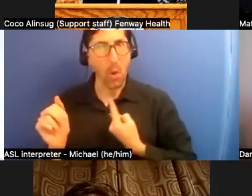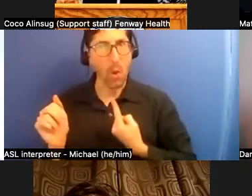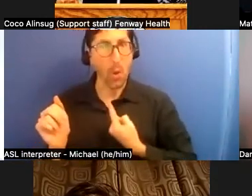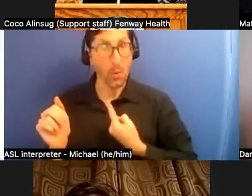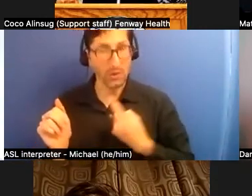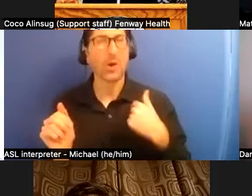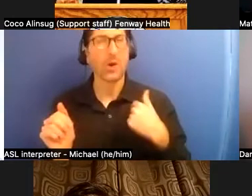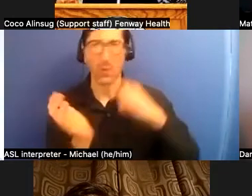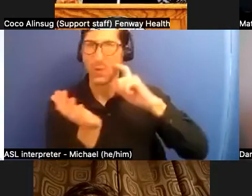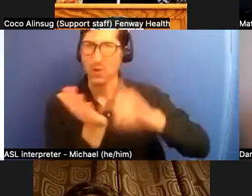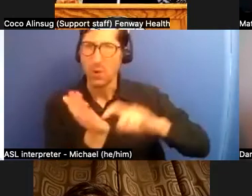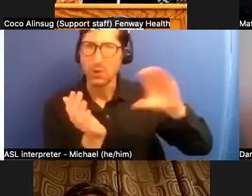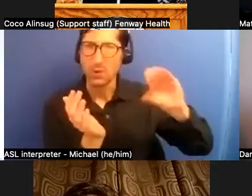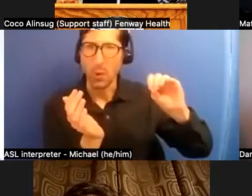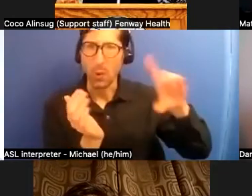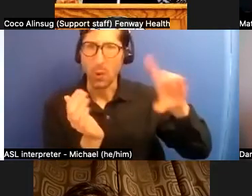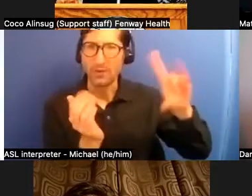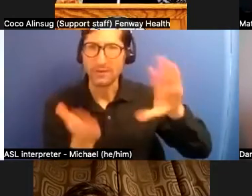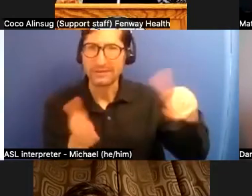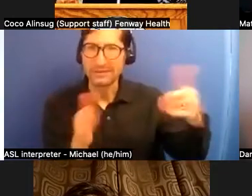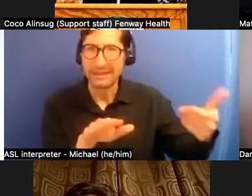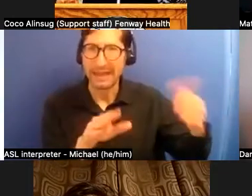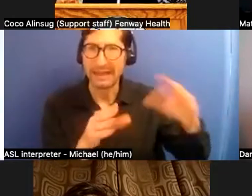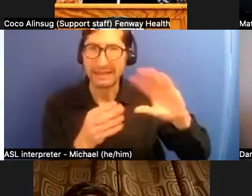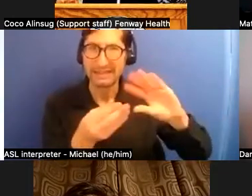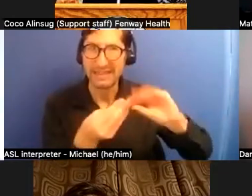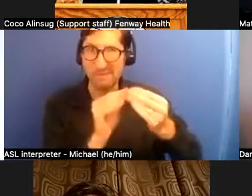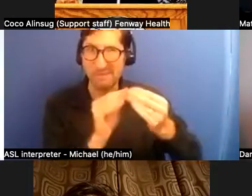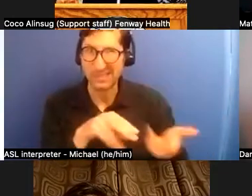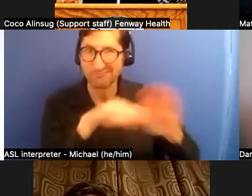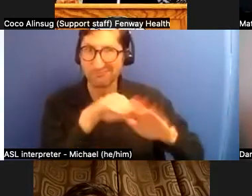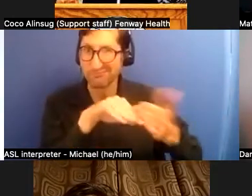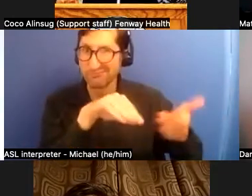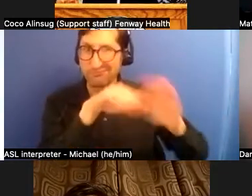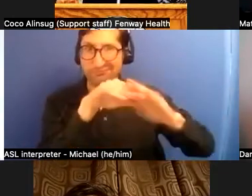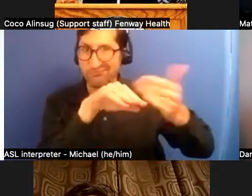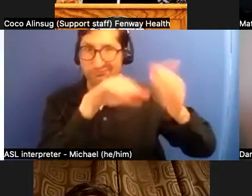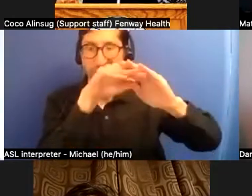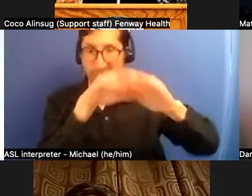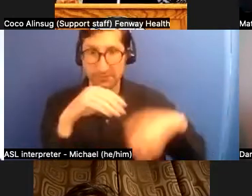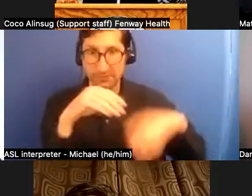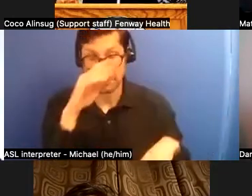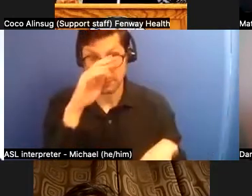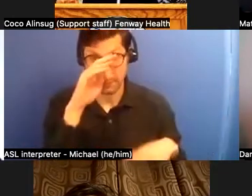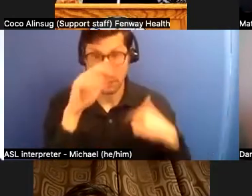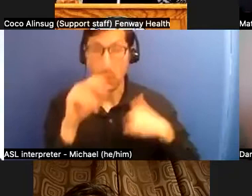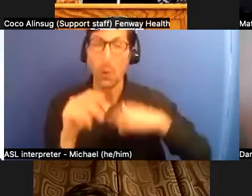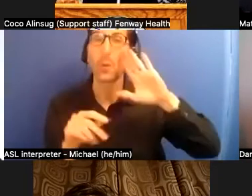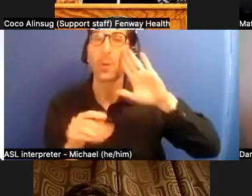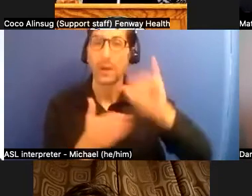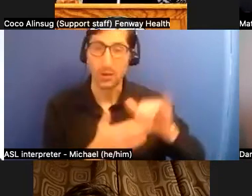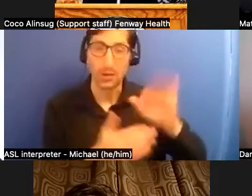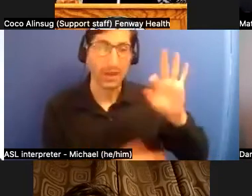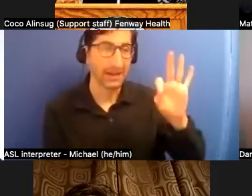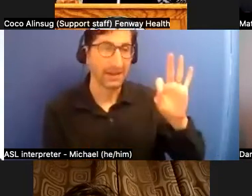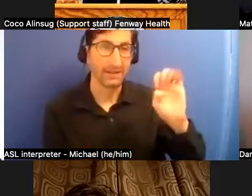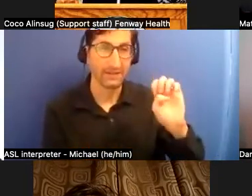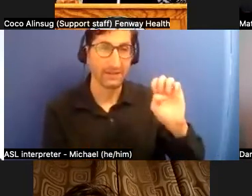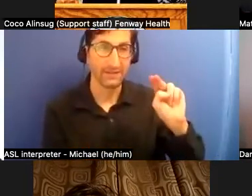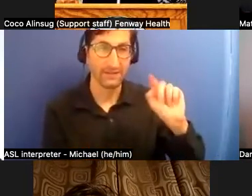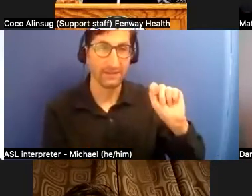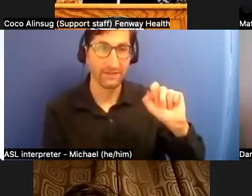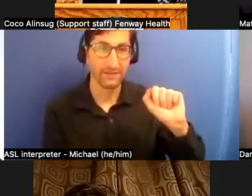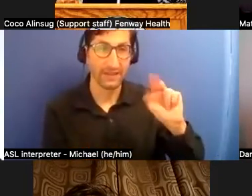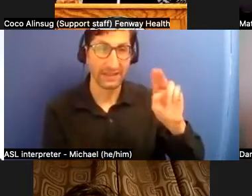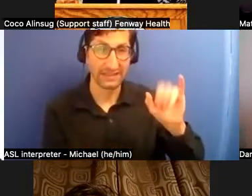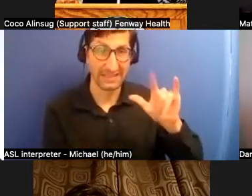deaths rising and rising. We know that, you know, despite the fact that most people know that fentanyl is all over the place in the